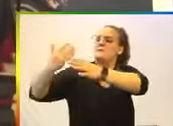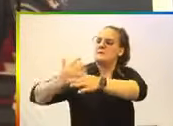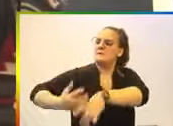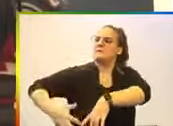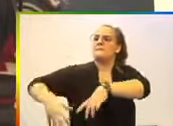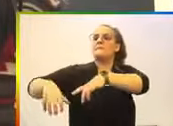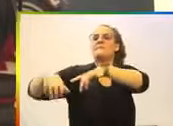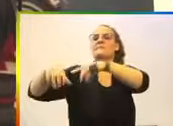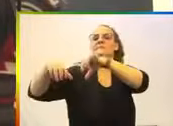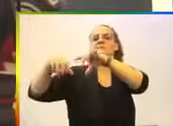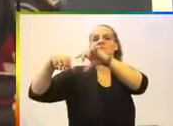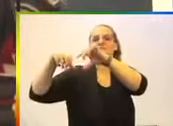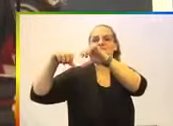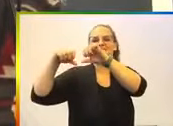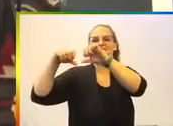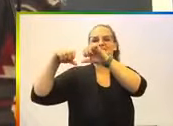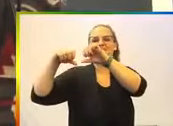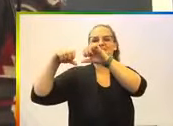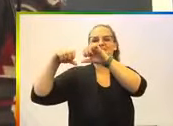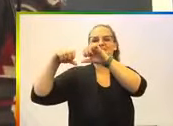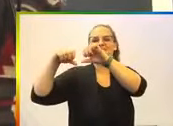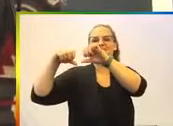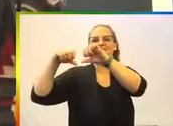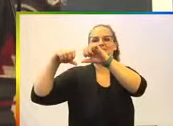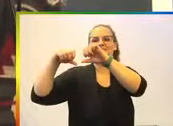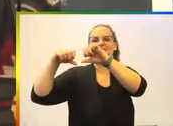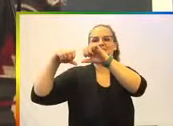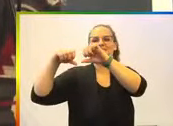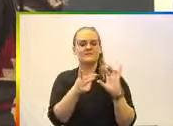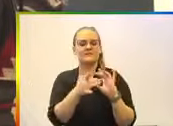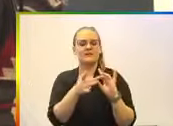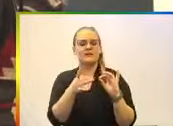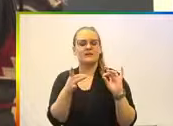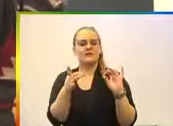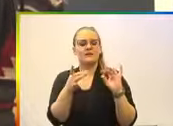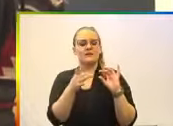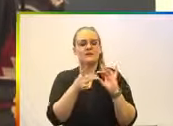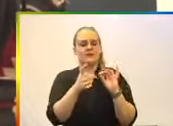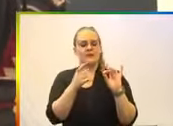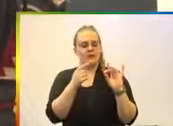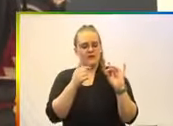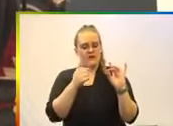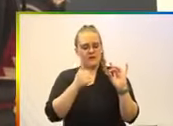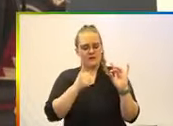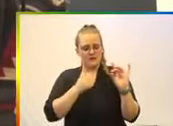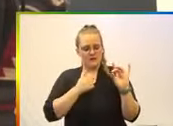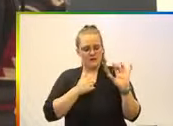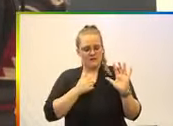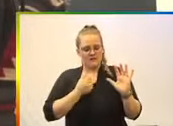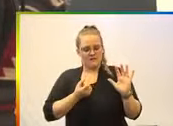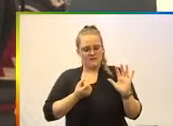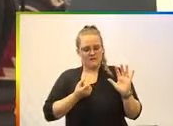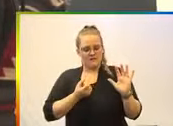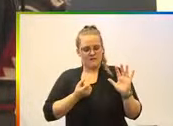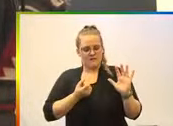Things you've said I often find I need.